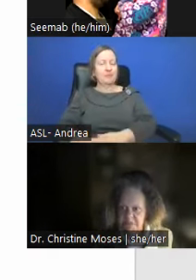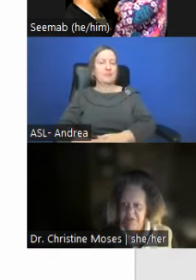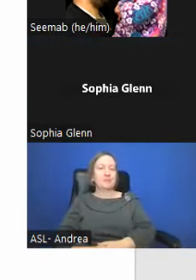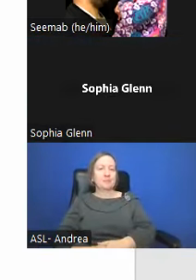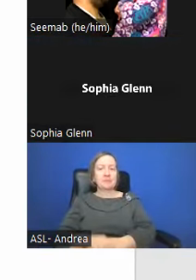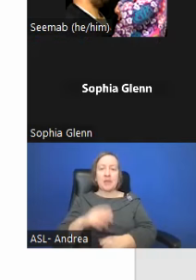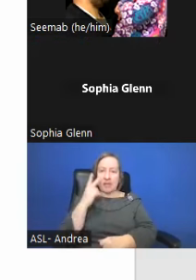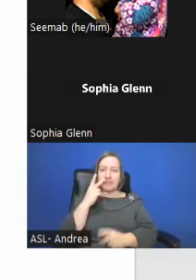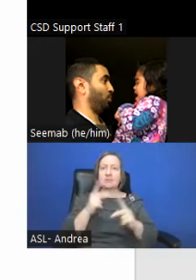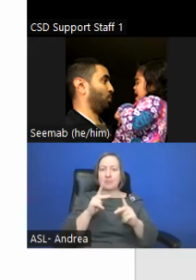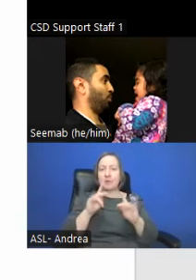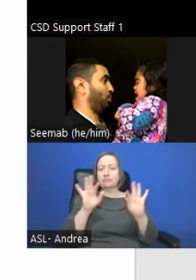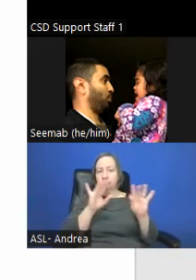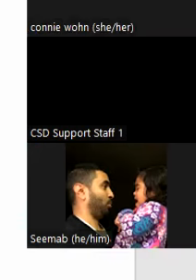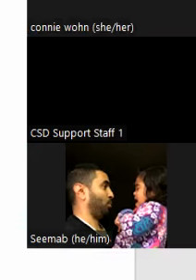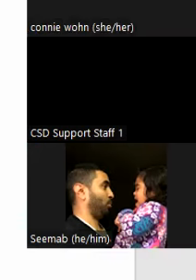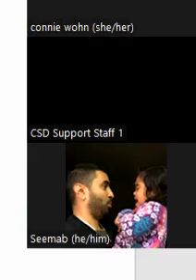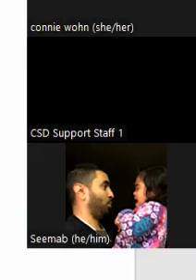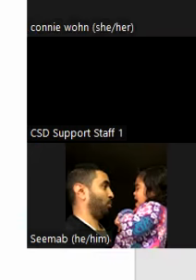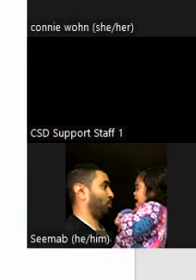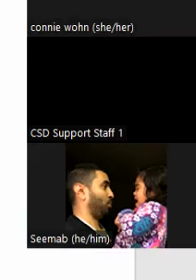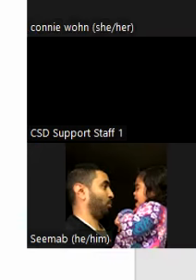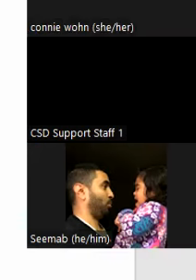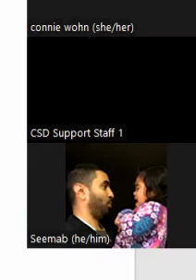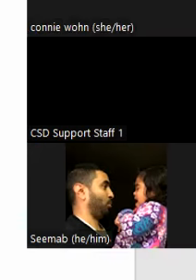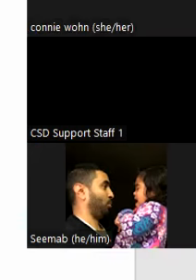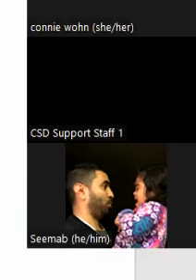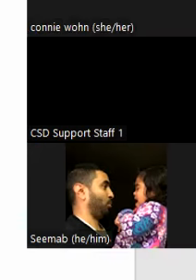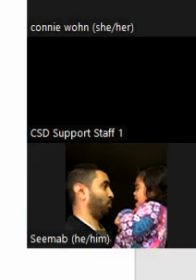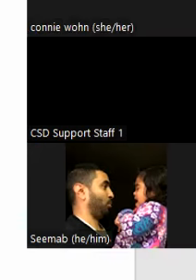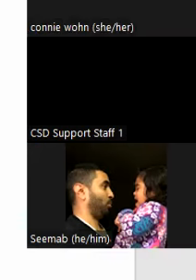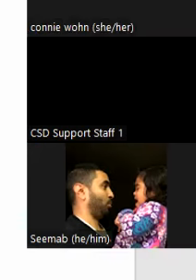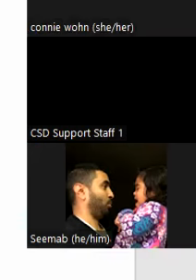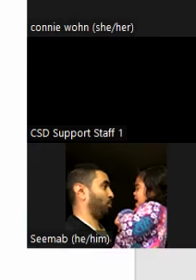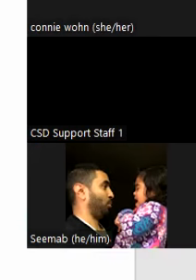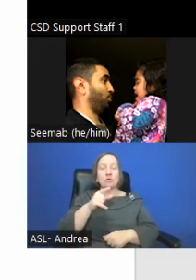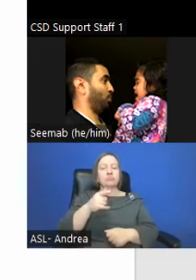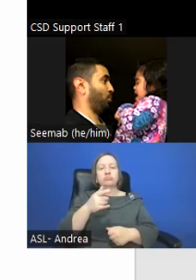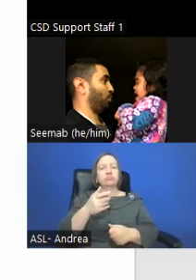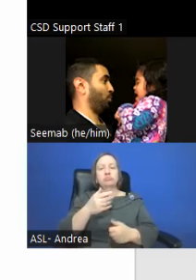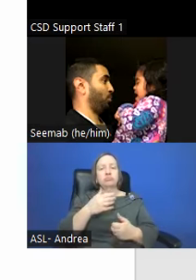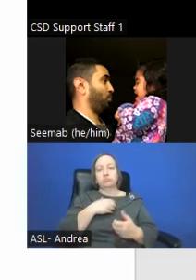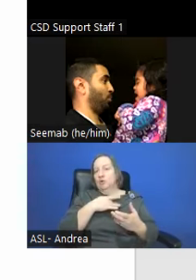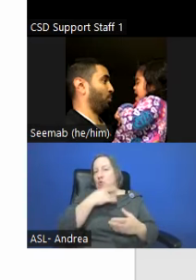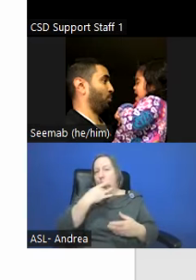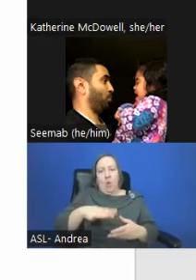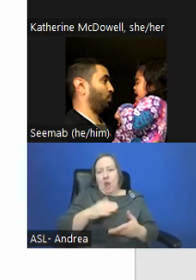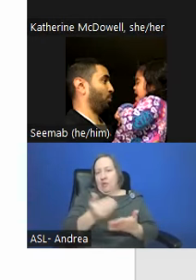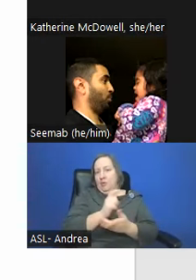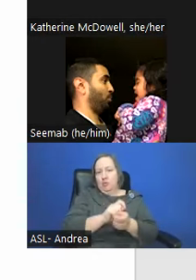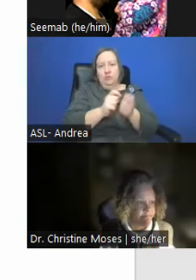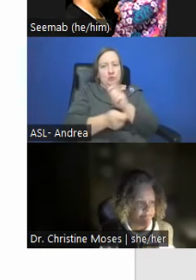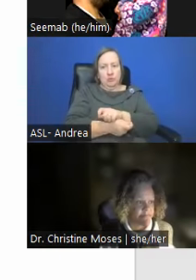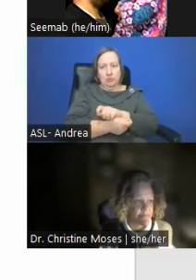I see people with their hands raised. Please raise your hand if you are opposed to the change being